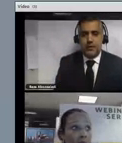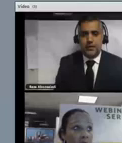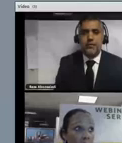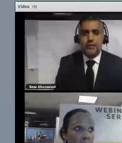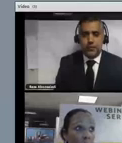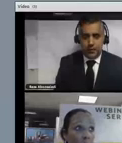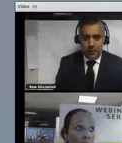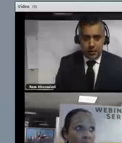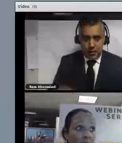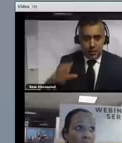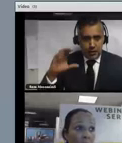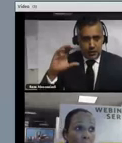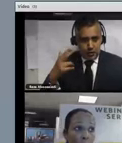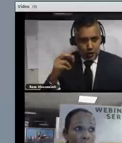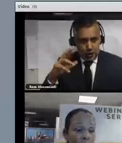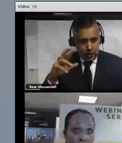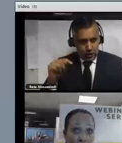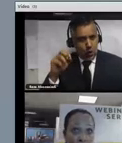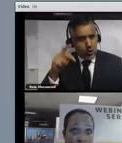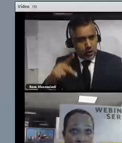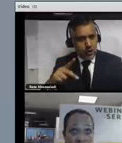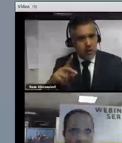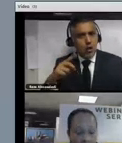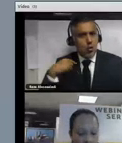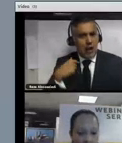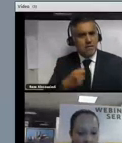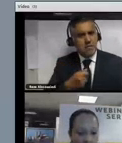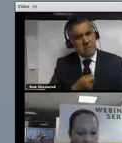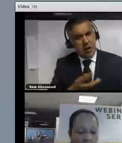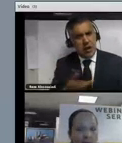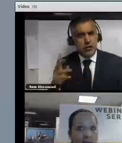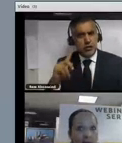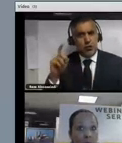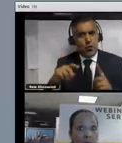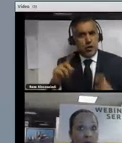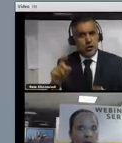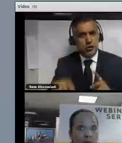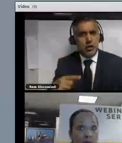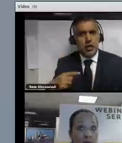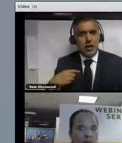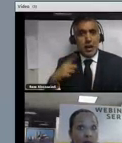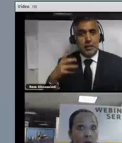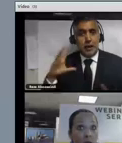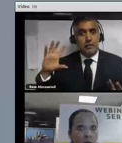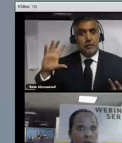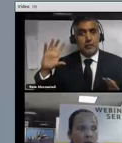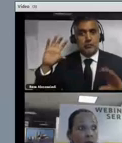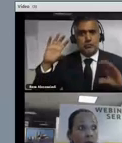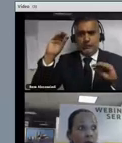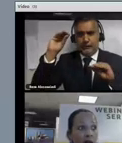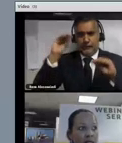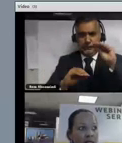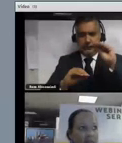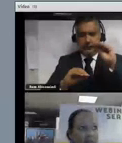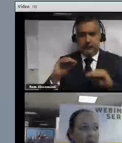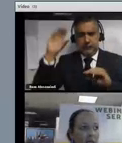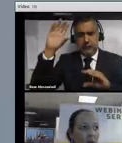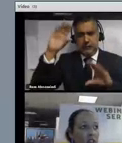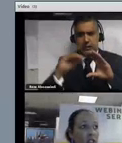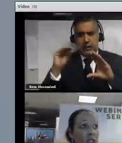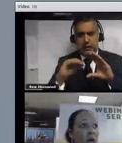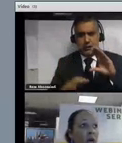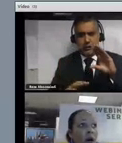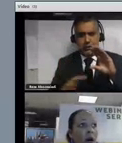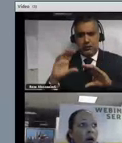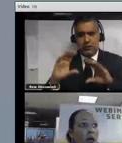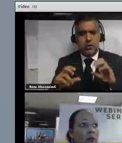Okay, Dan, so we have a whole bunch of other questions, and I'm going to kind of cluster them because a lot of people are asking similar